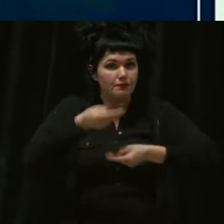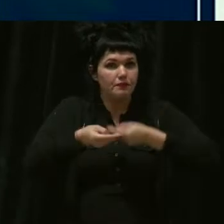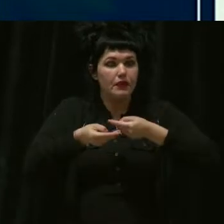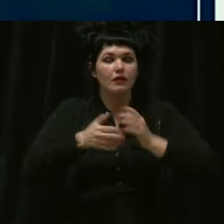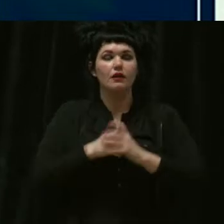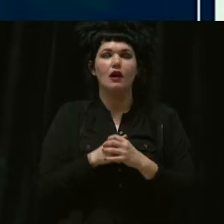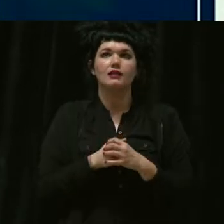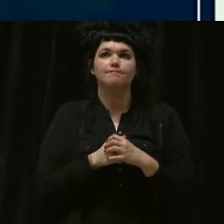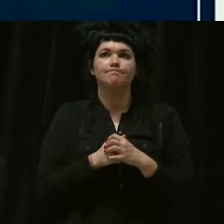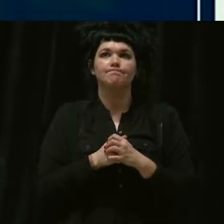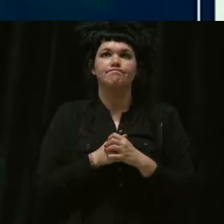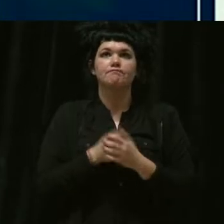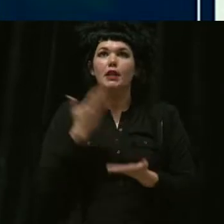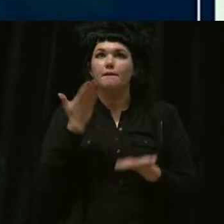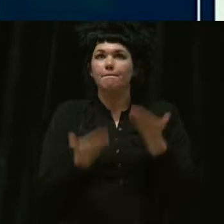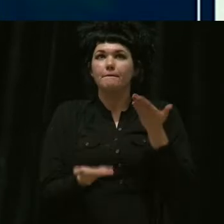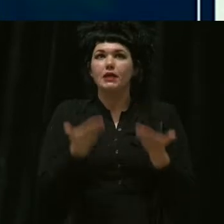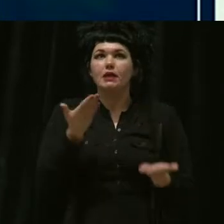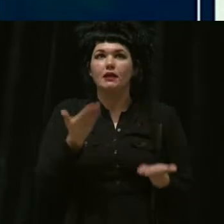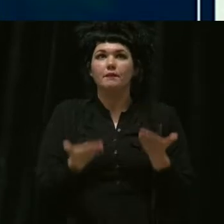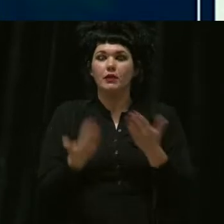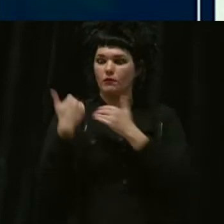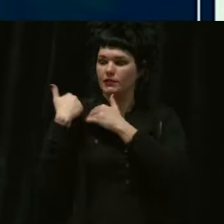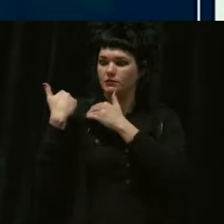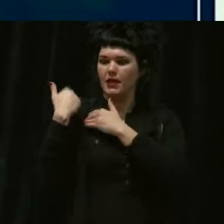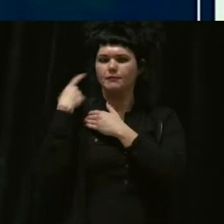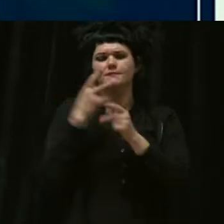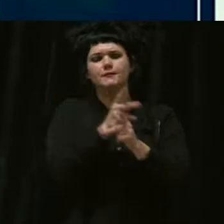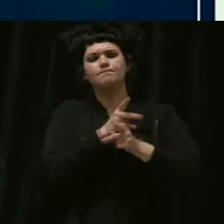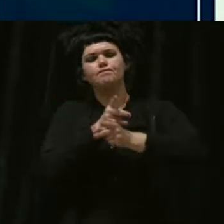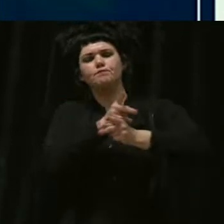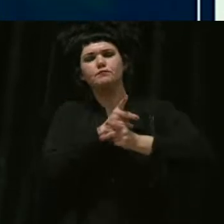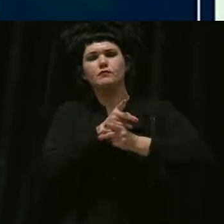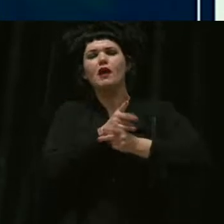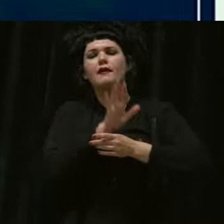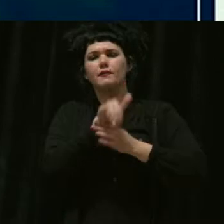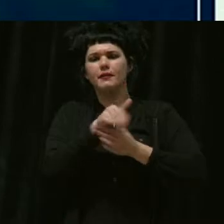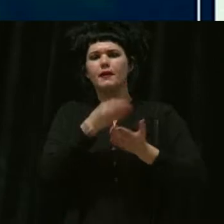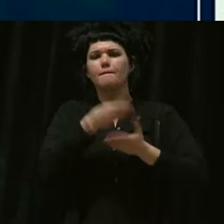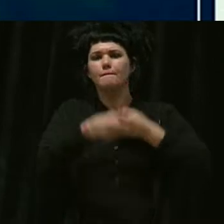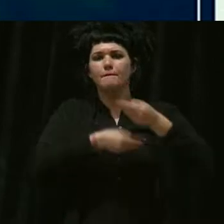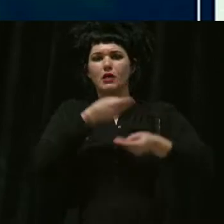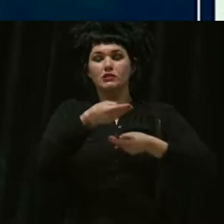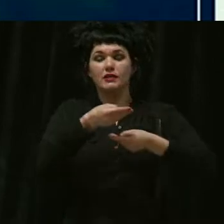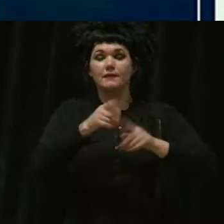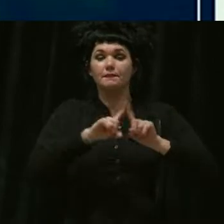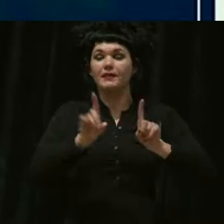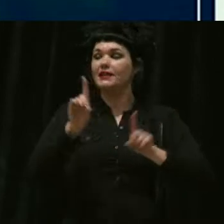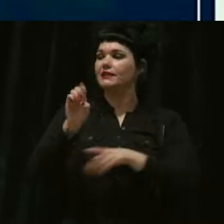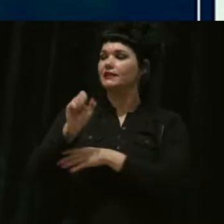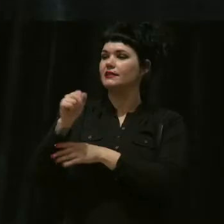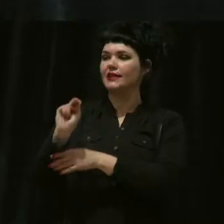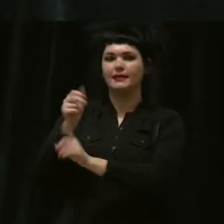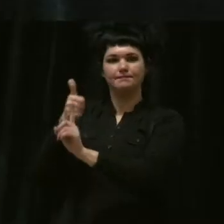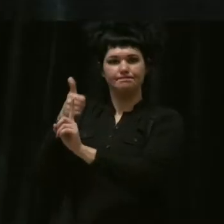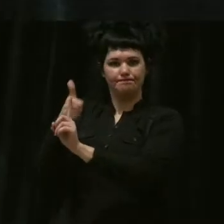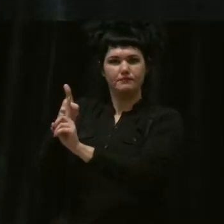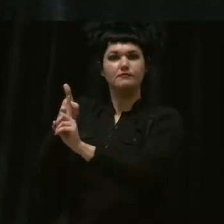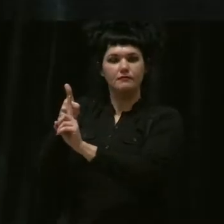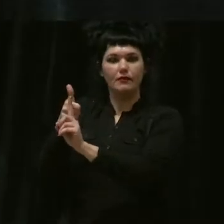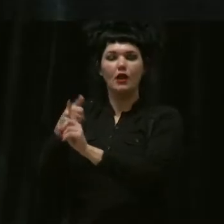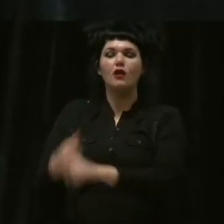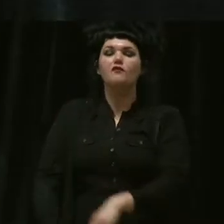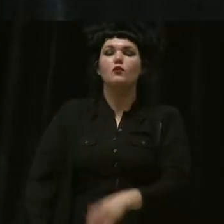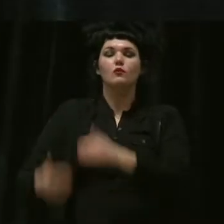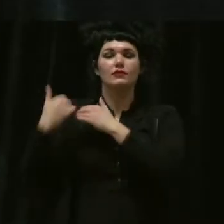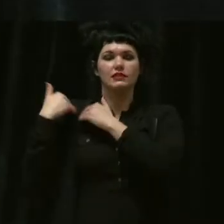may be responsible for overseeing the budget, it is the dean who is responsible for whether